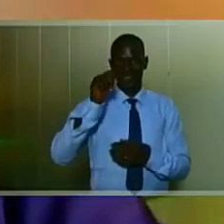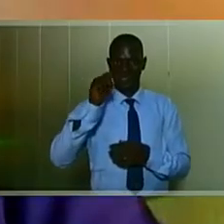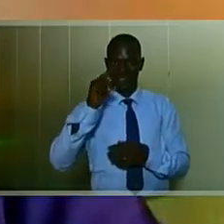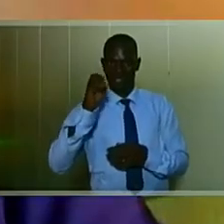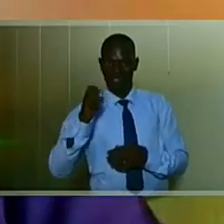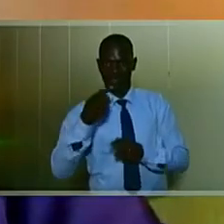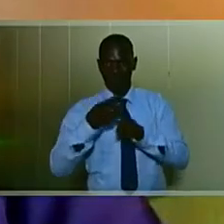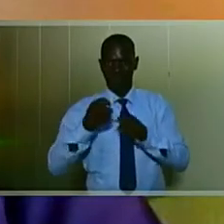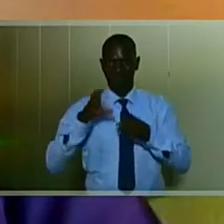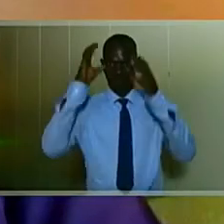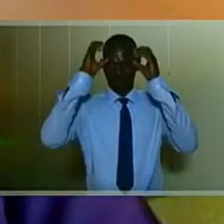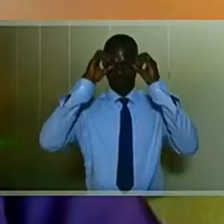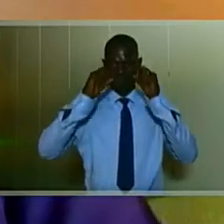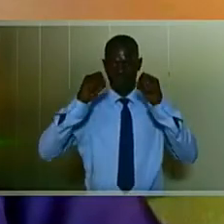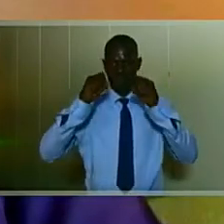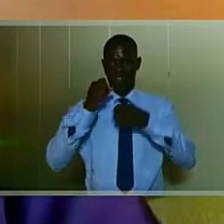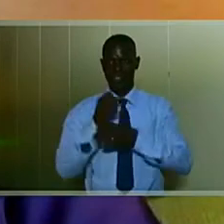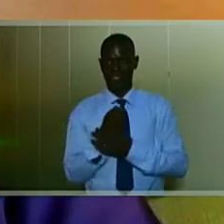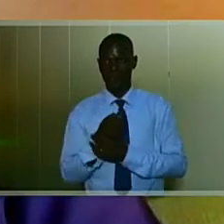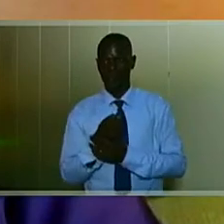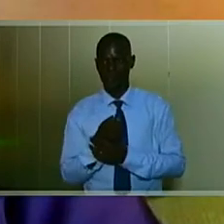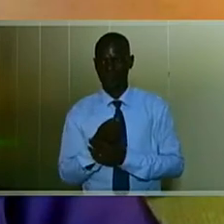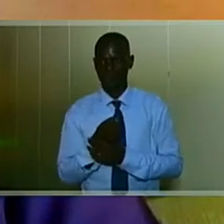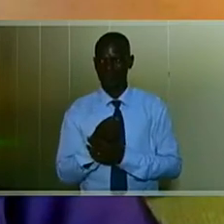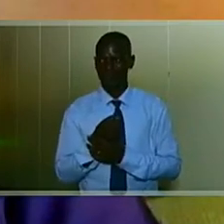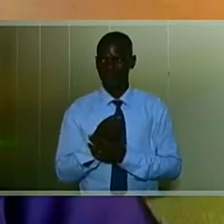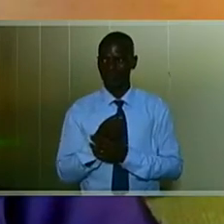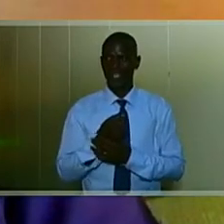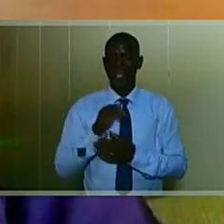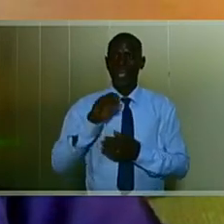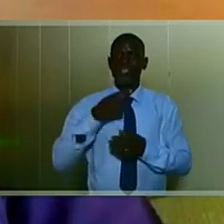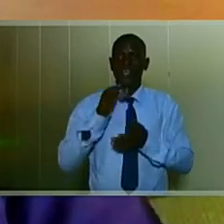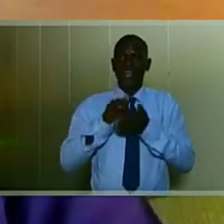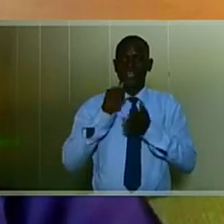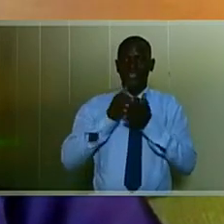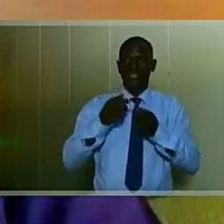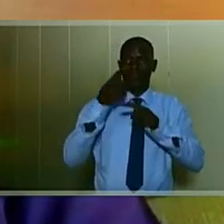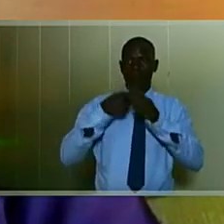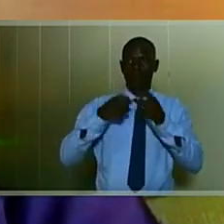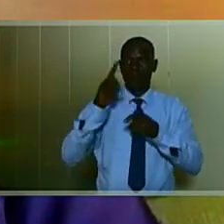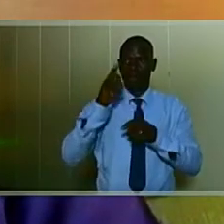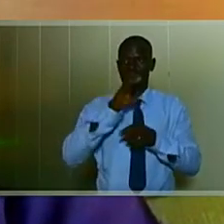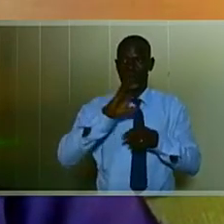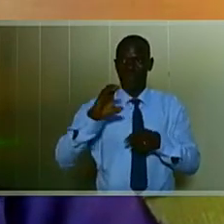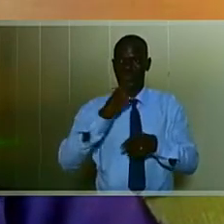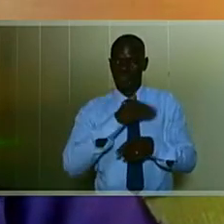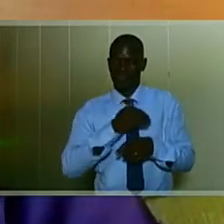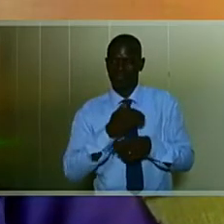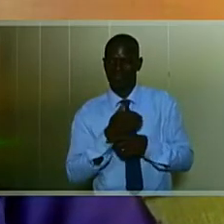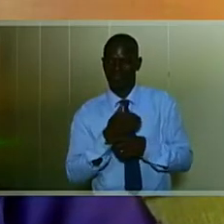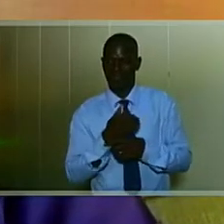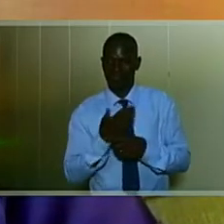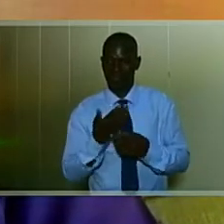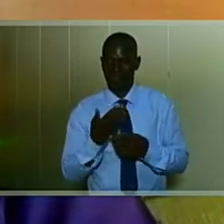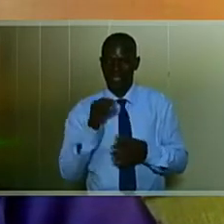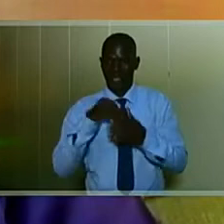say, thinking of 109 senators and 360 legislators in the House of Rep in one sentence.